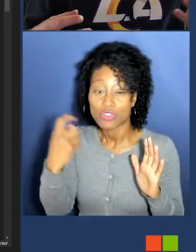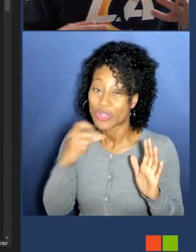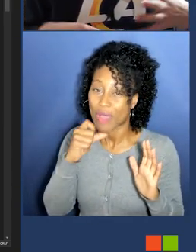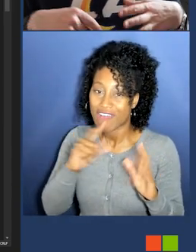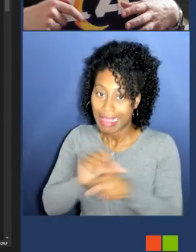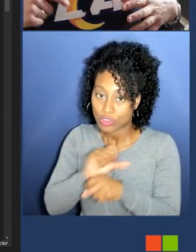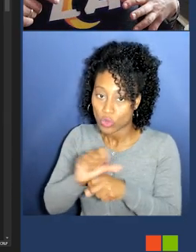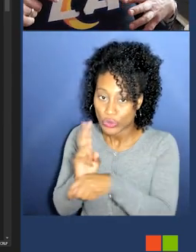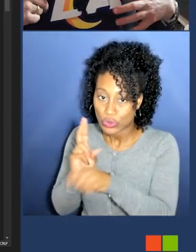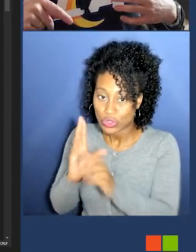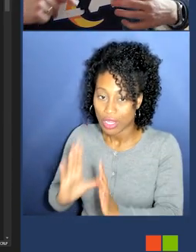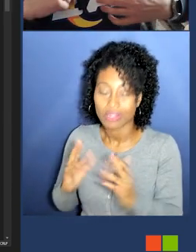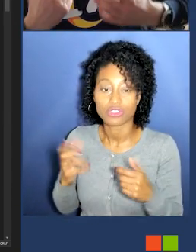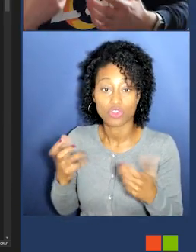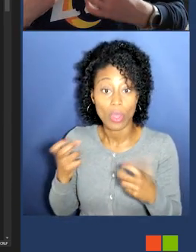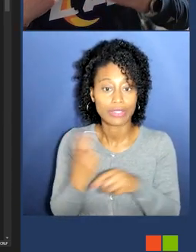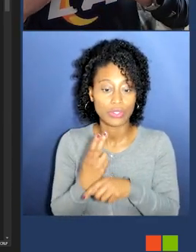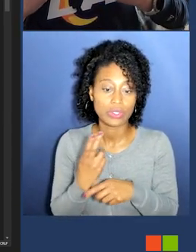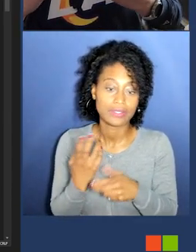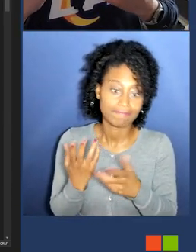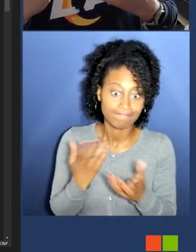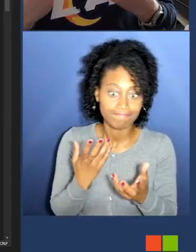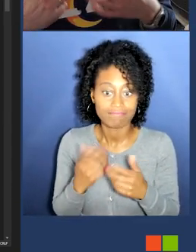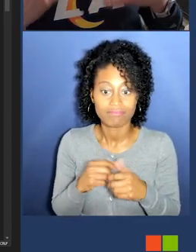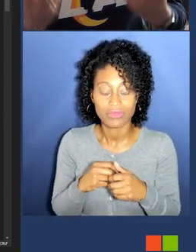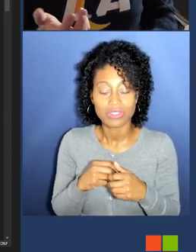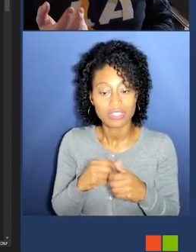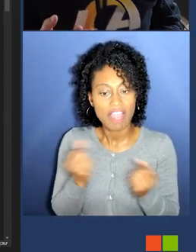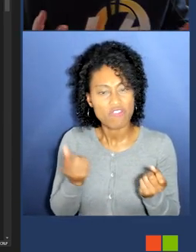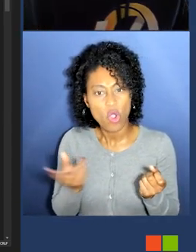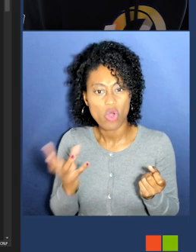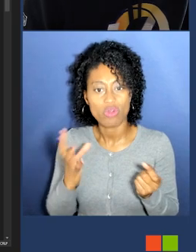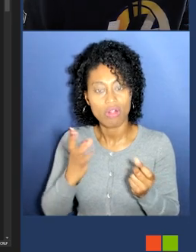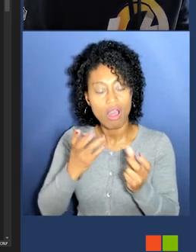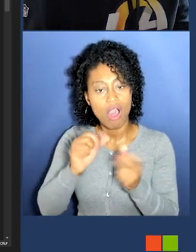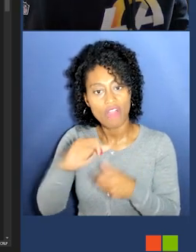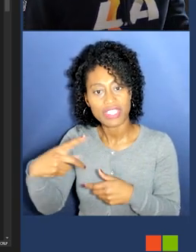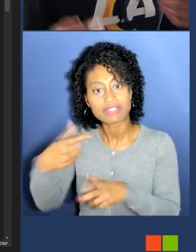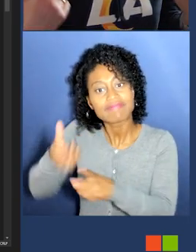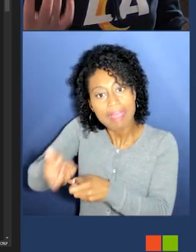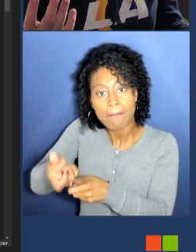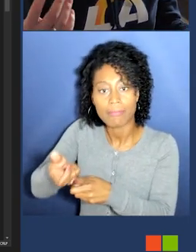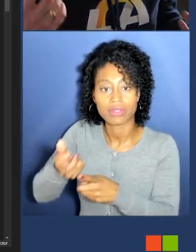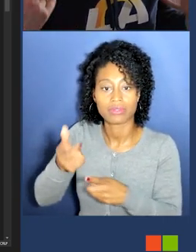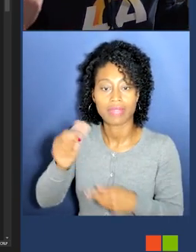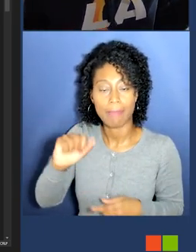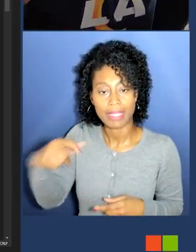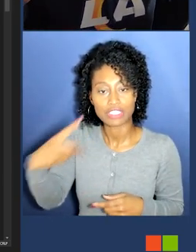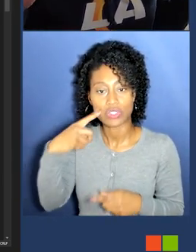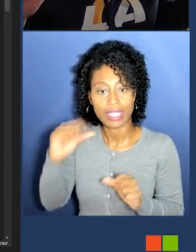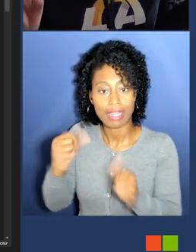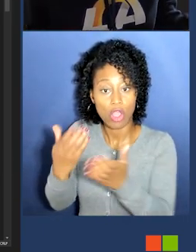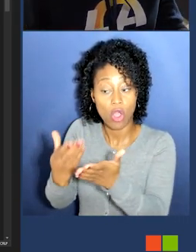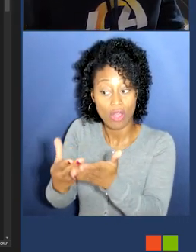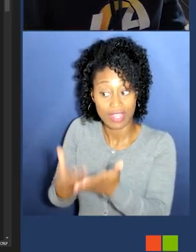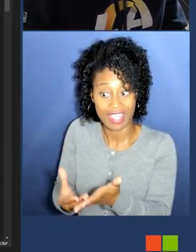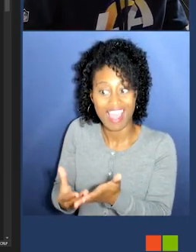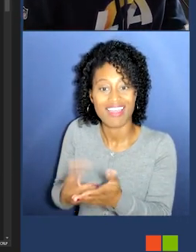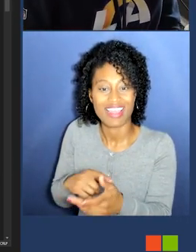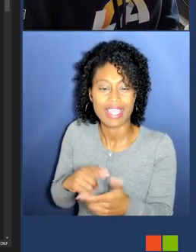users. So we need the server application to be authenticated by itself, right? And can do